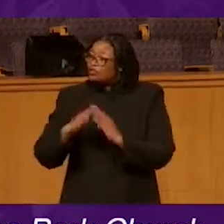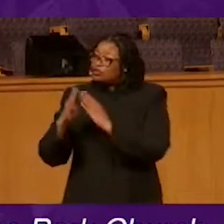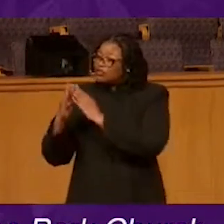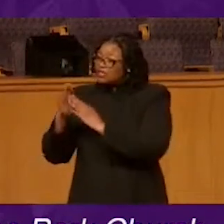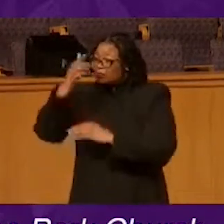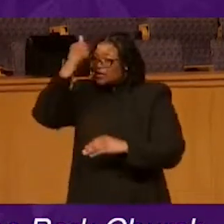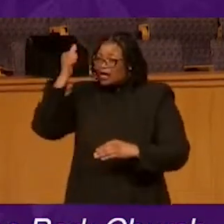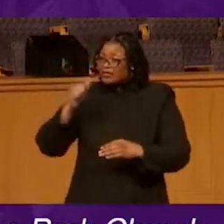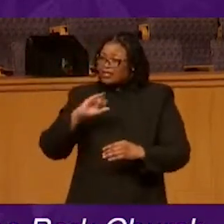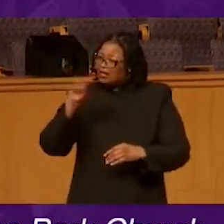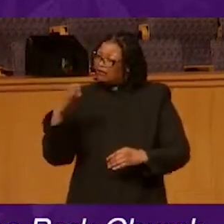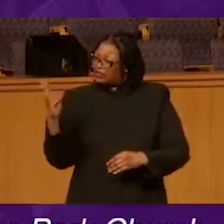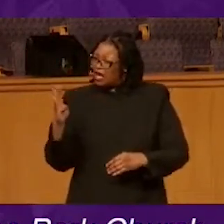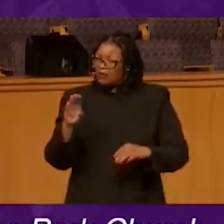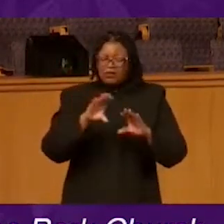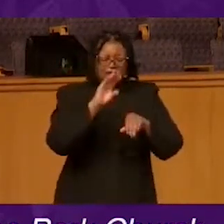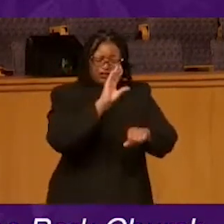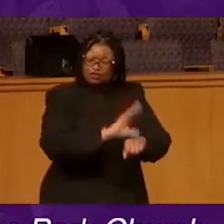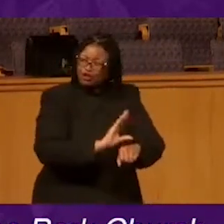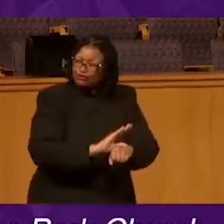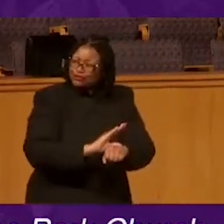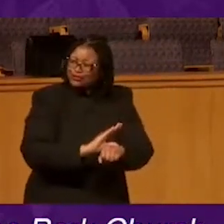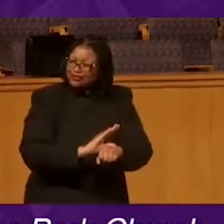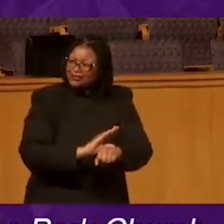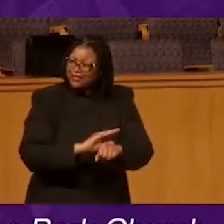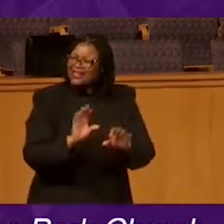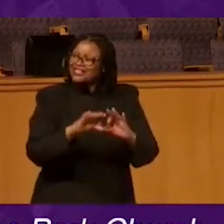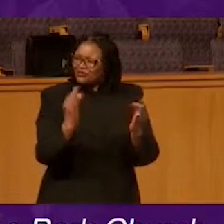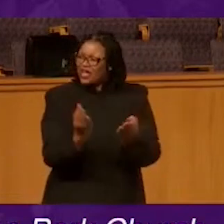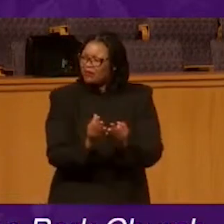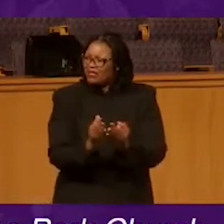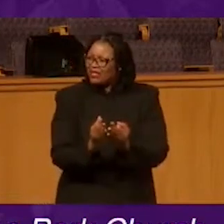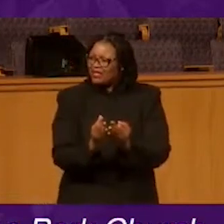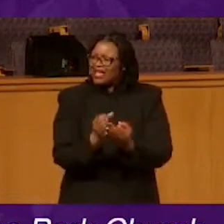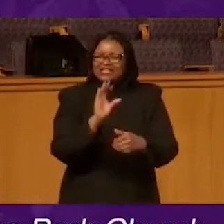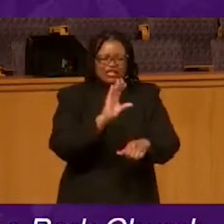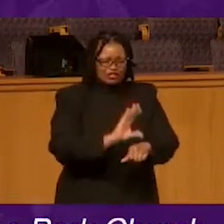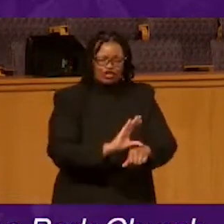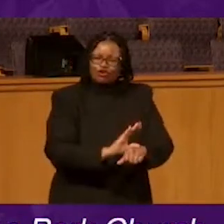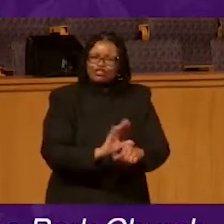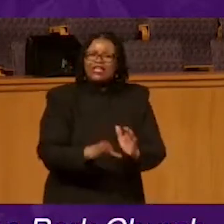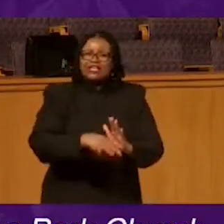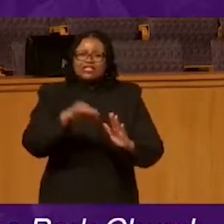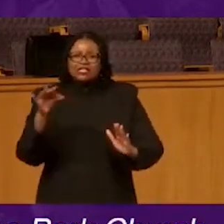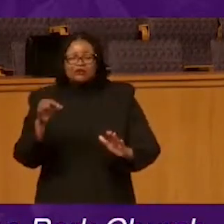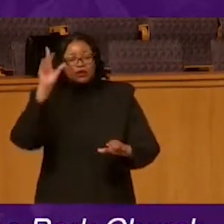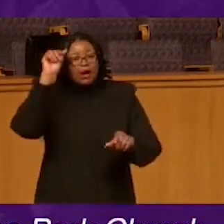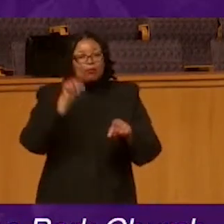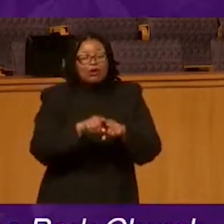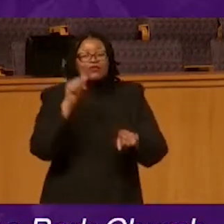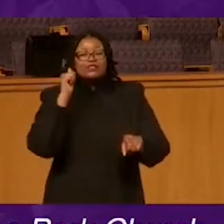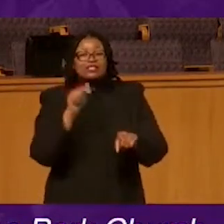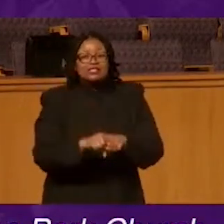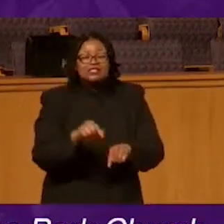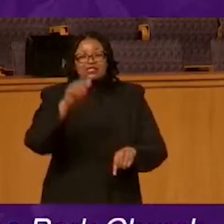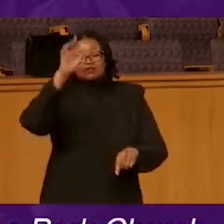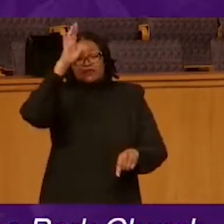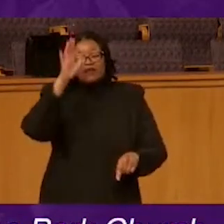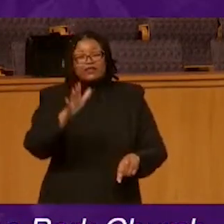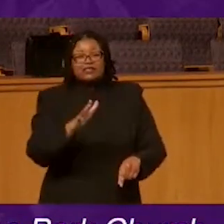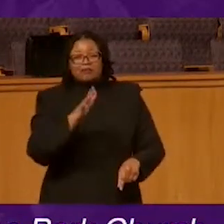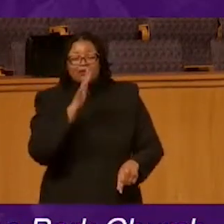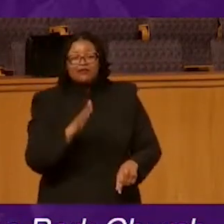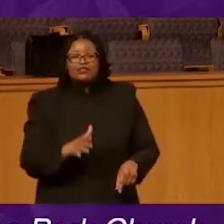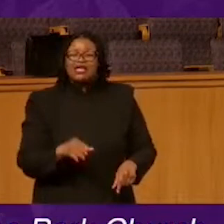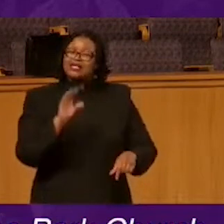of a job, the church has been family. It's been in the church that they discovered brothers and sisters and fathers and mothers. It's